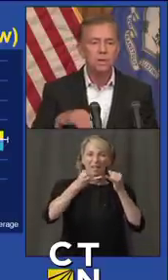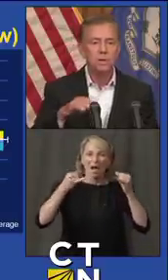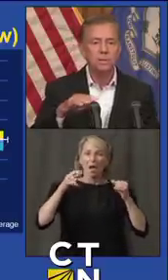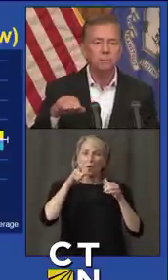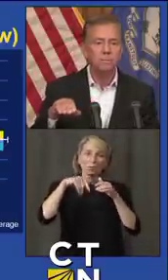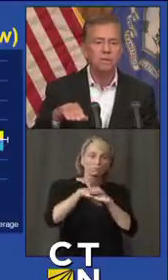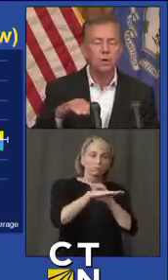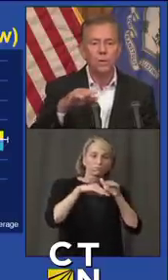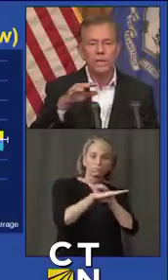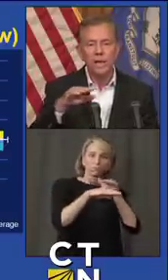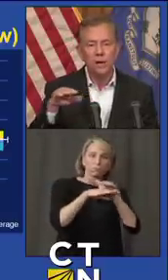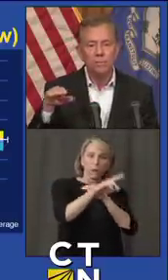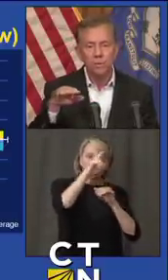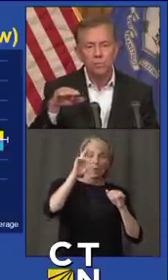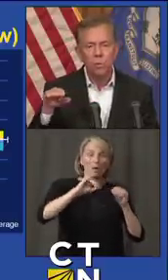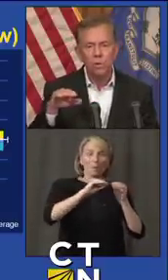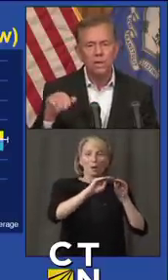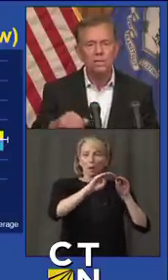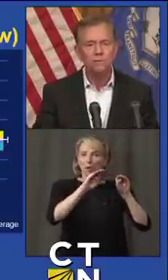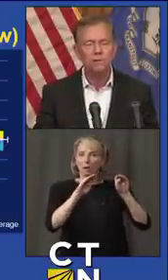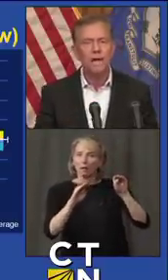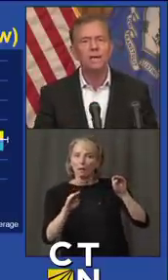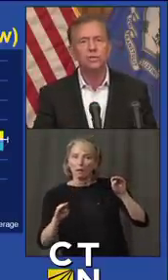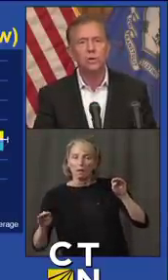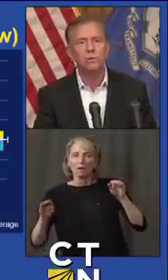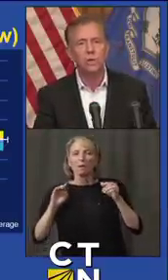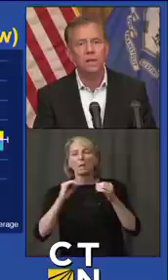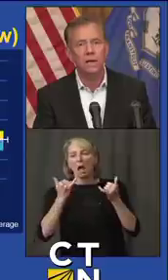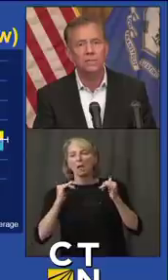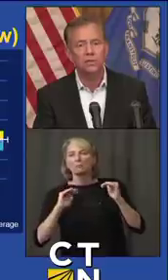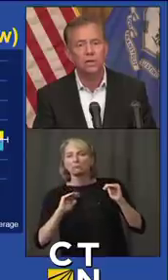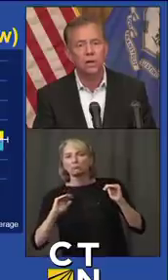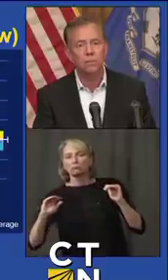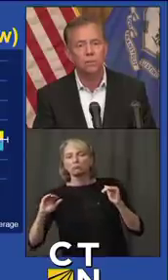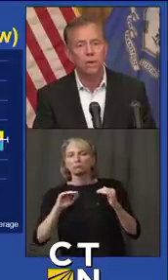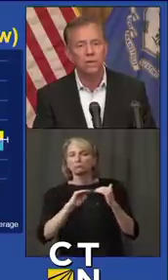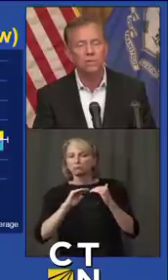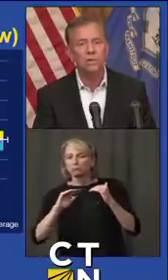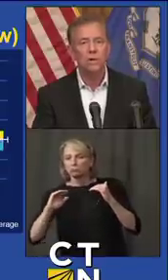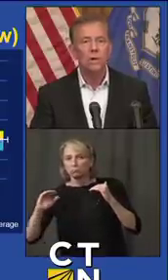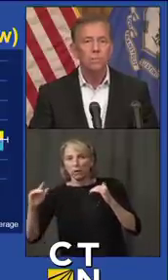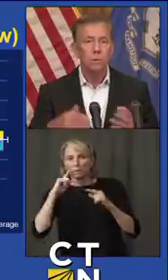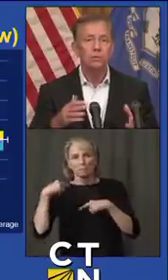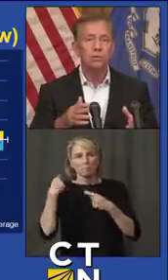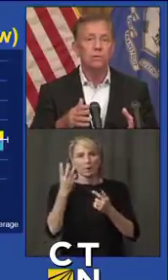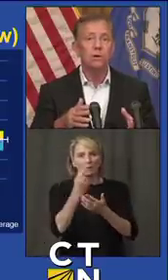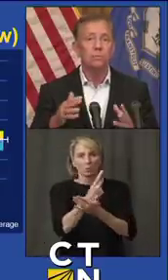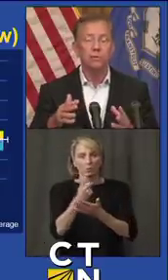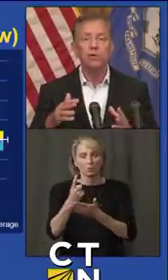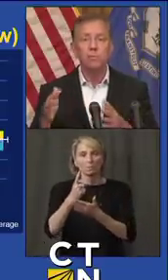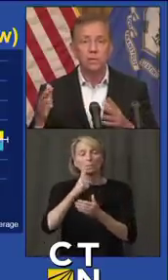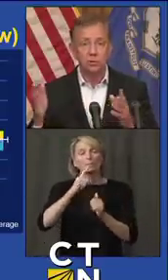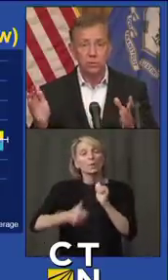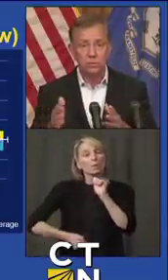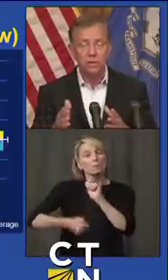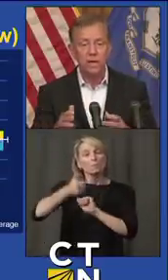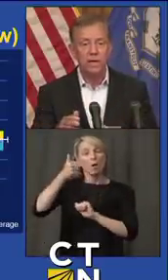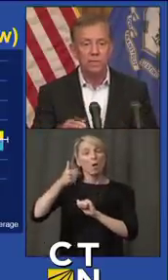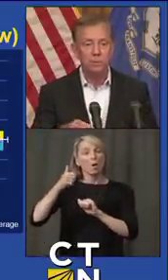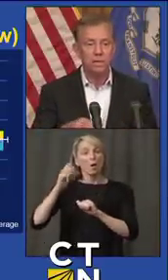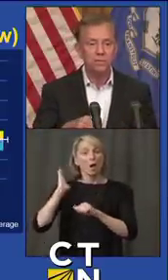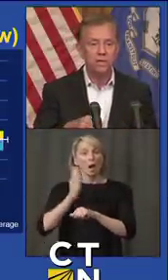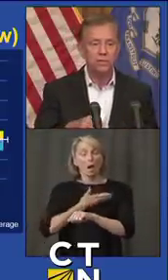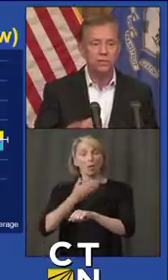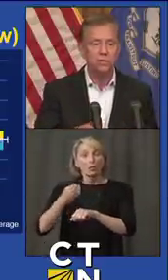has been going down, but more or less flattish over the last couple of weeks. Most of our improvement in terms of